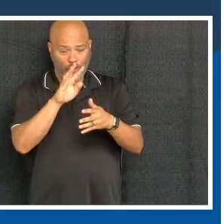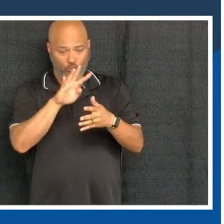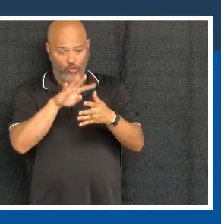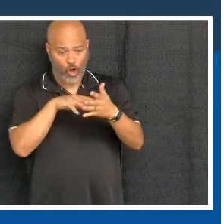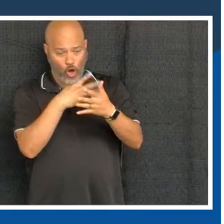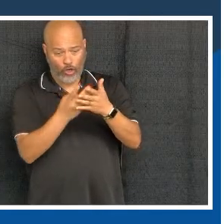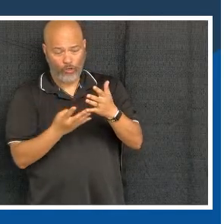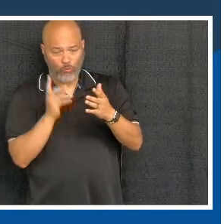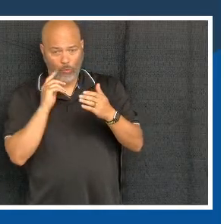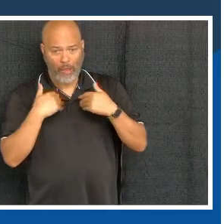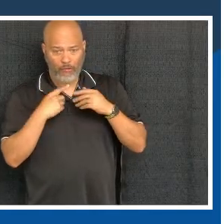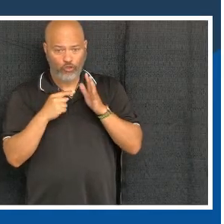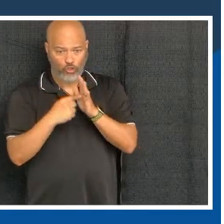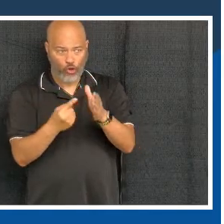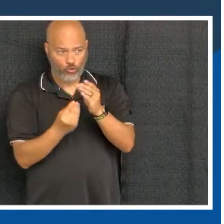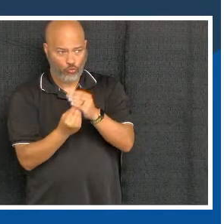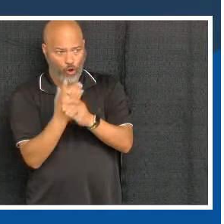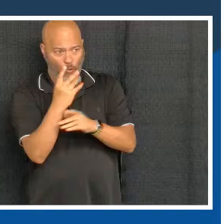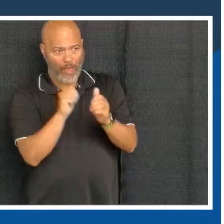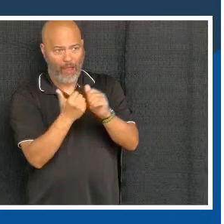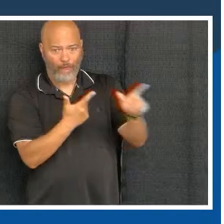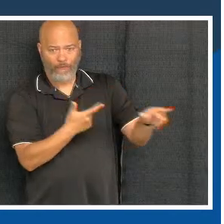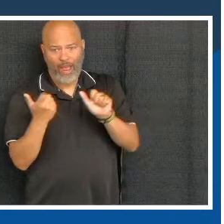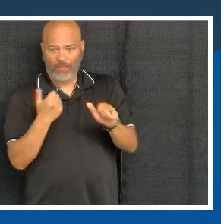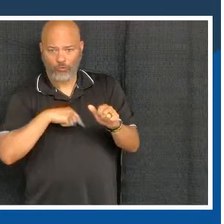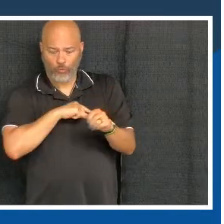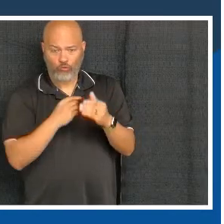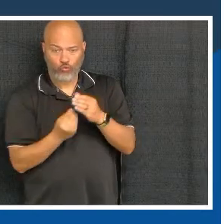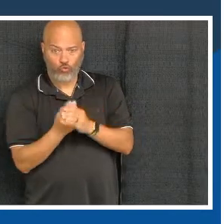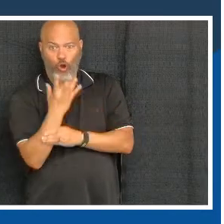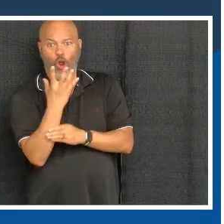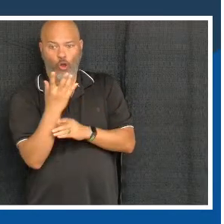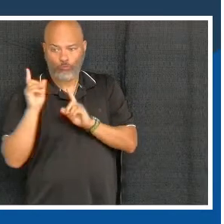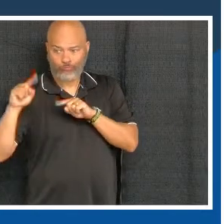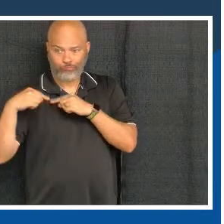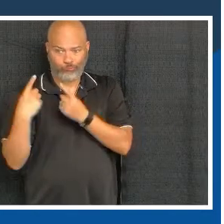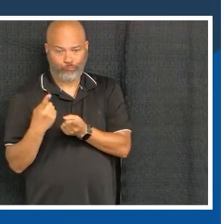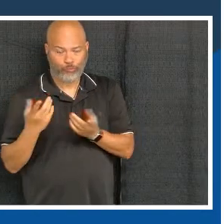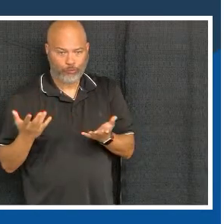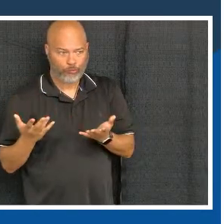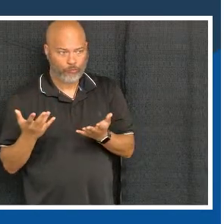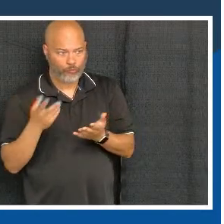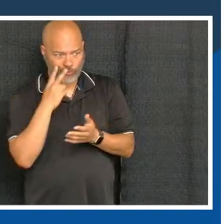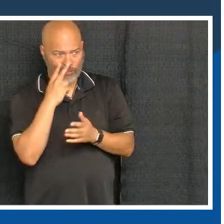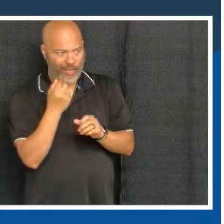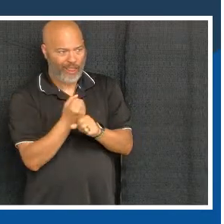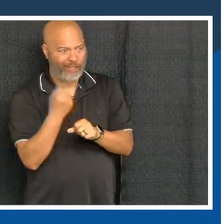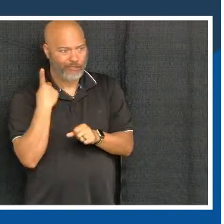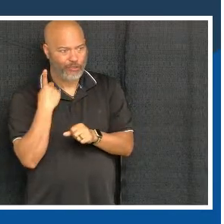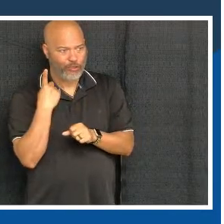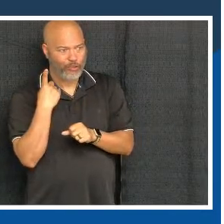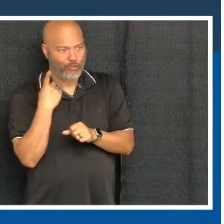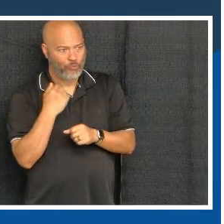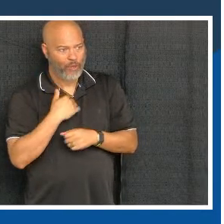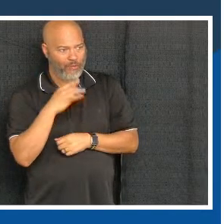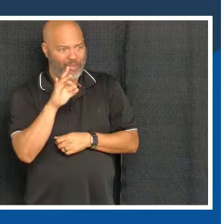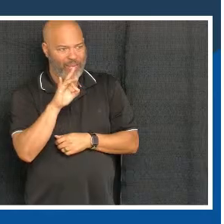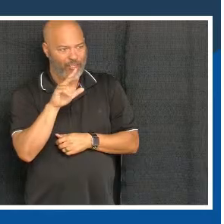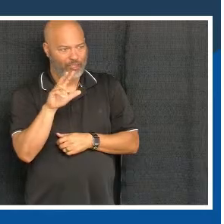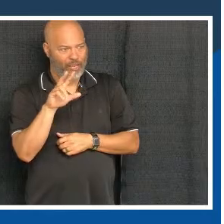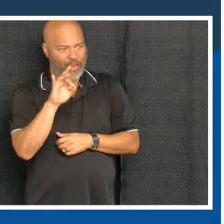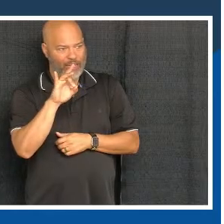shows the growth and how quick we have been growing over the years. And you see last year we were at